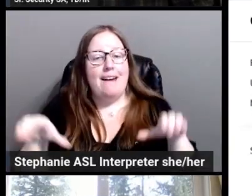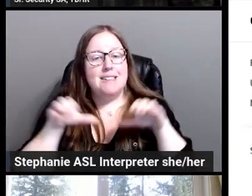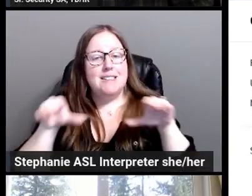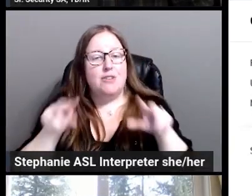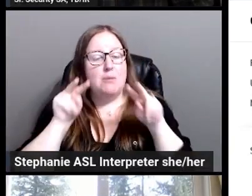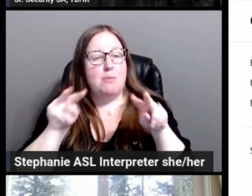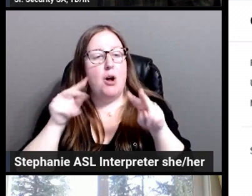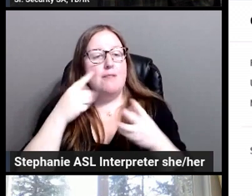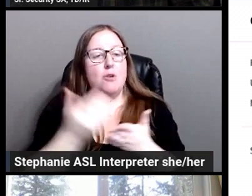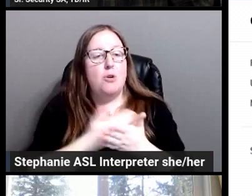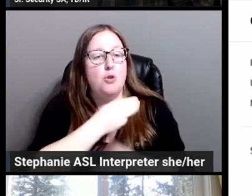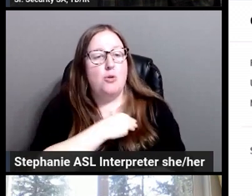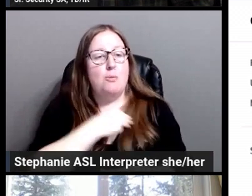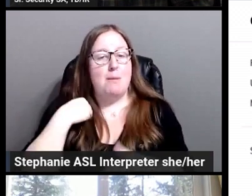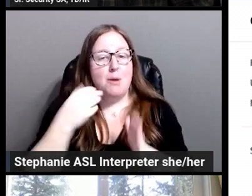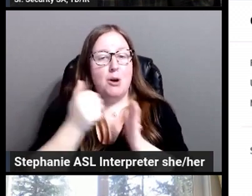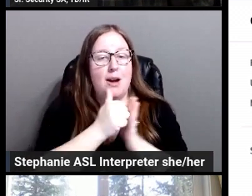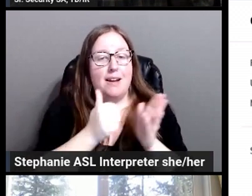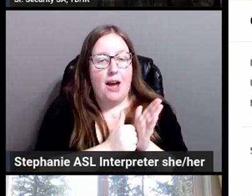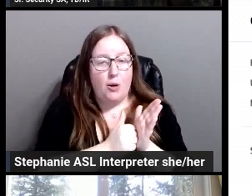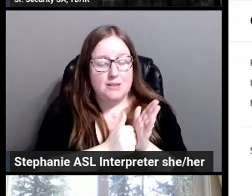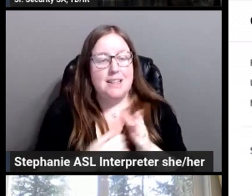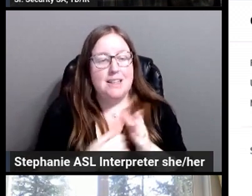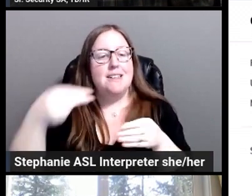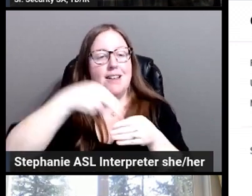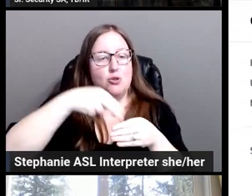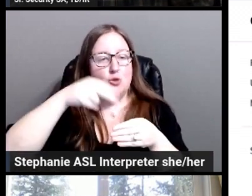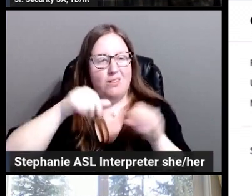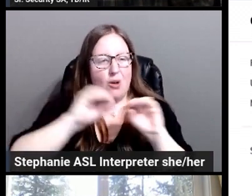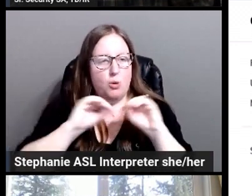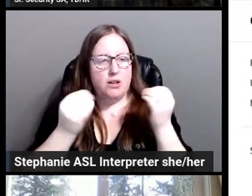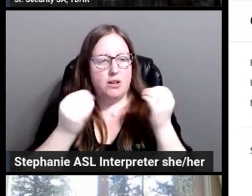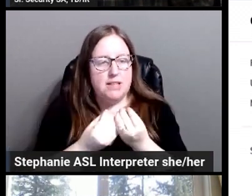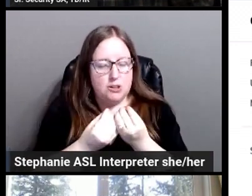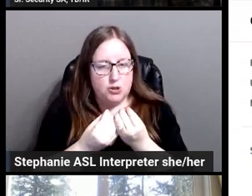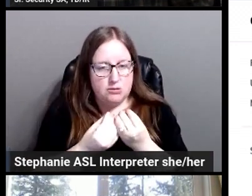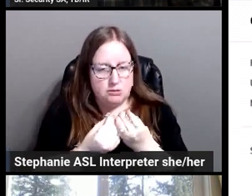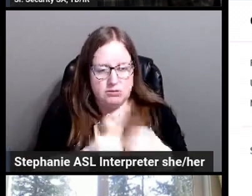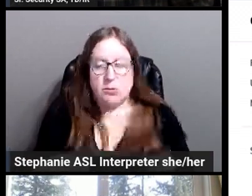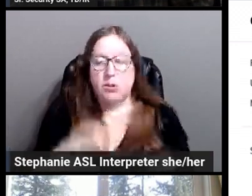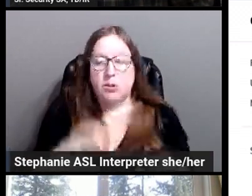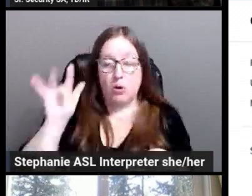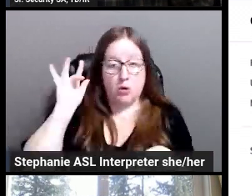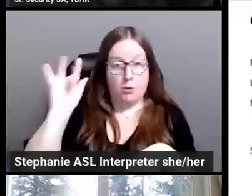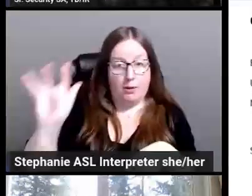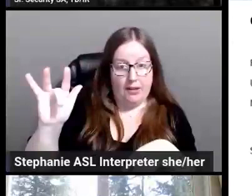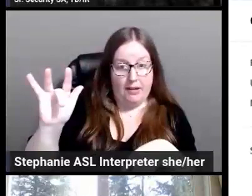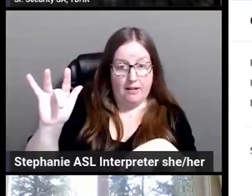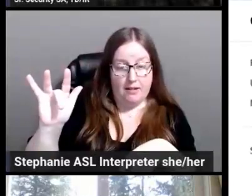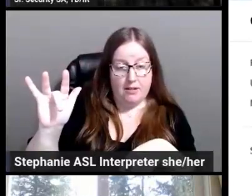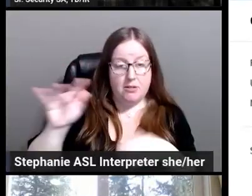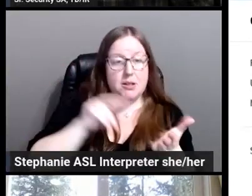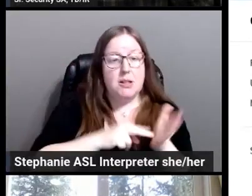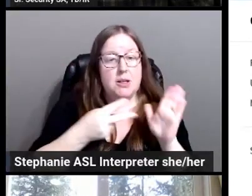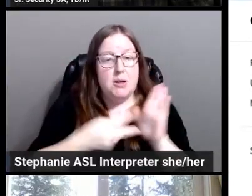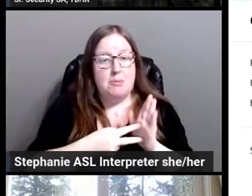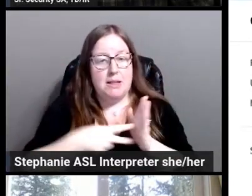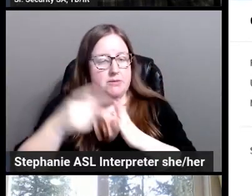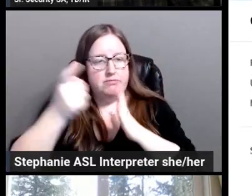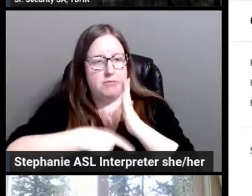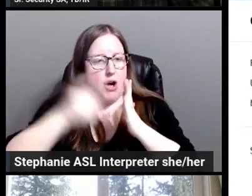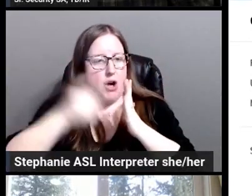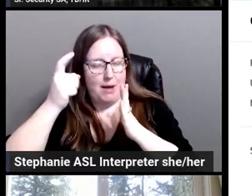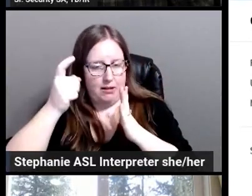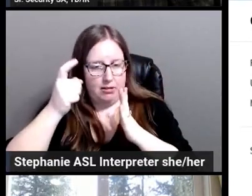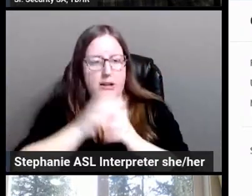new member accounts as they join the organization. So once you click on this, then it would automatically start managing